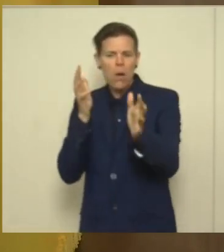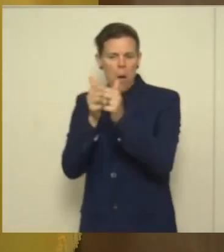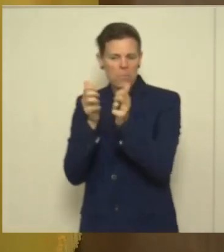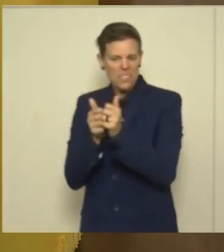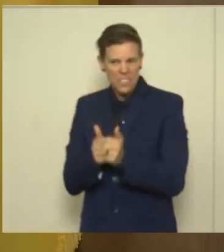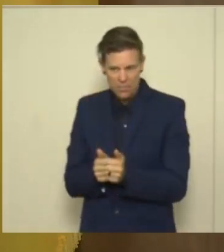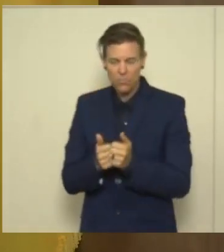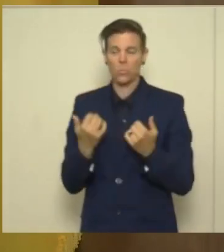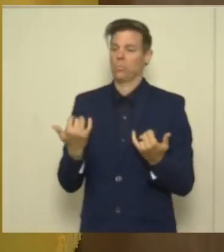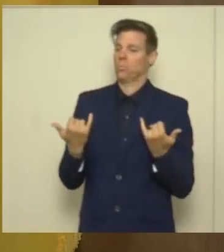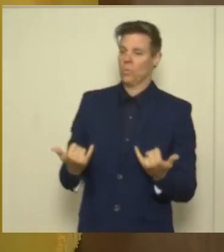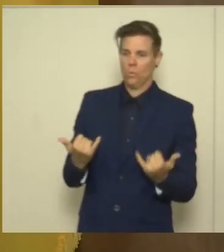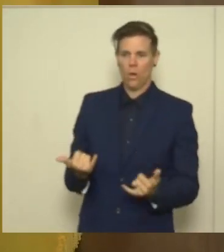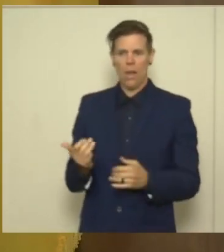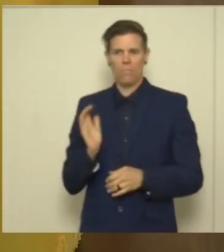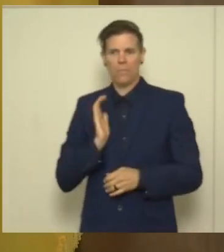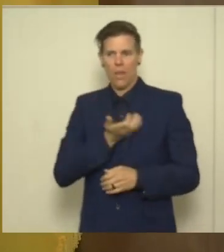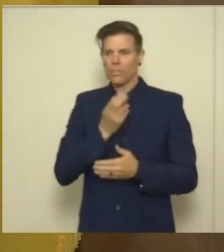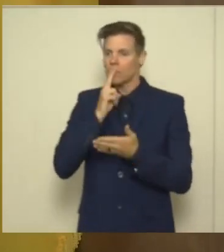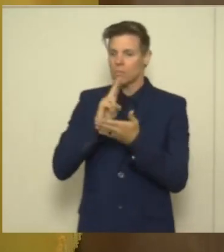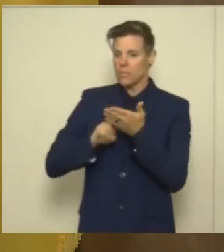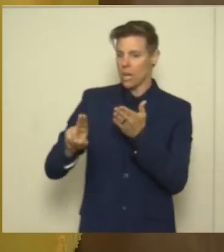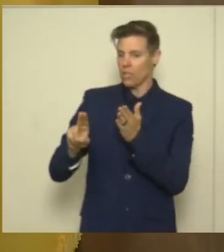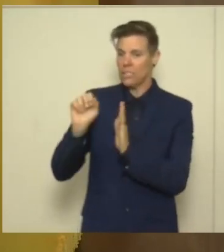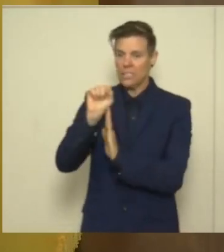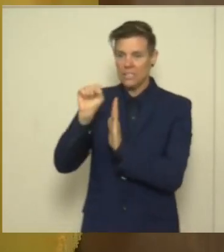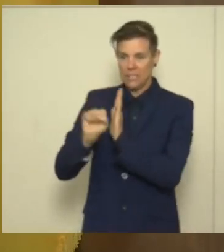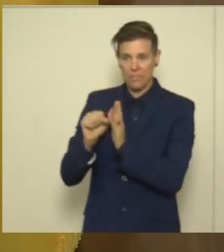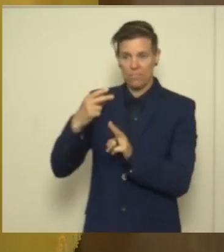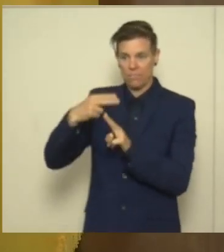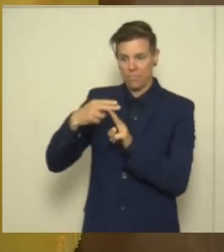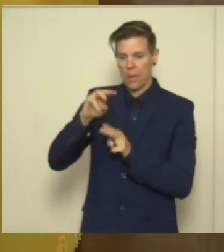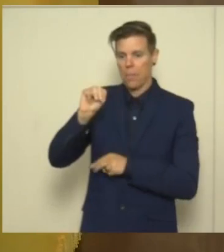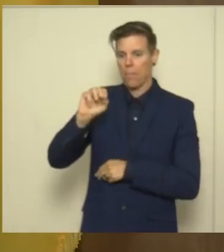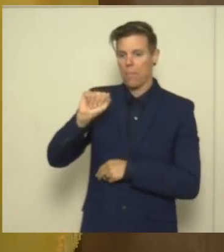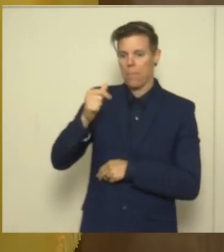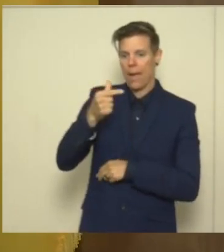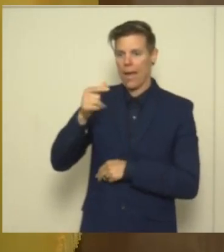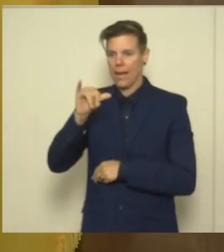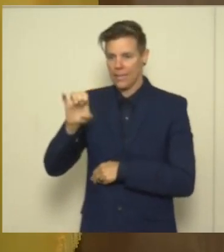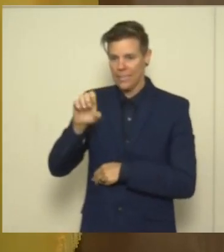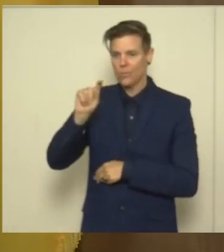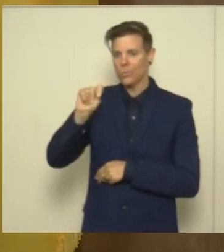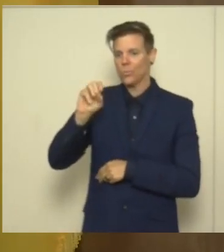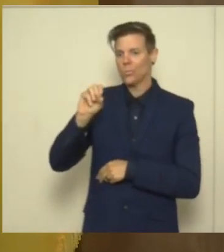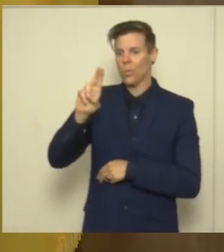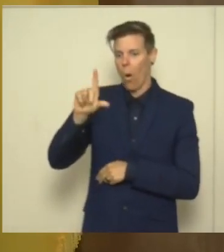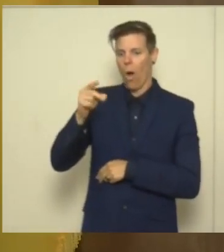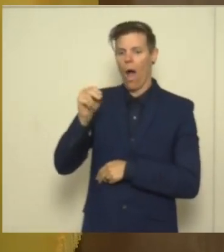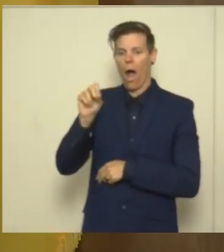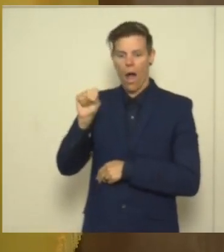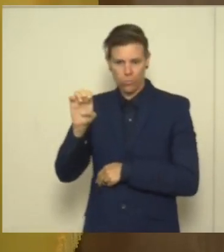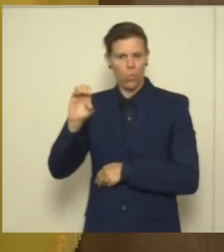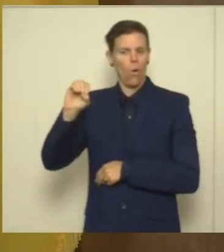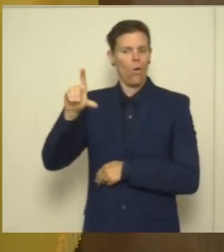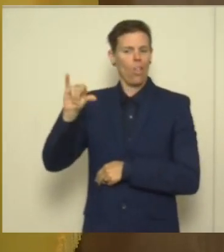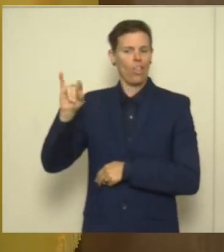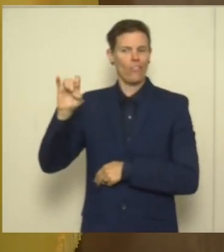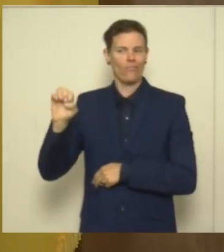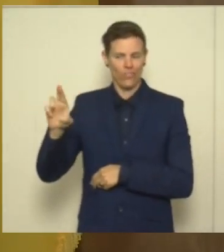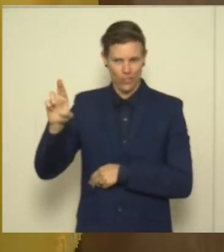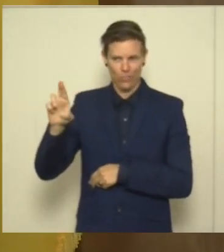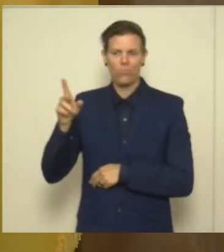Maggie Toulouse-Oliver, and she's going to give us a voting update and will be available to answer questions about voting COVID safe